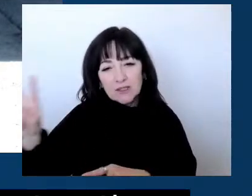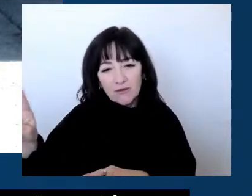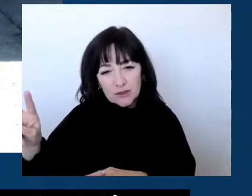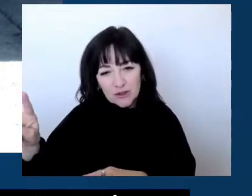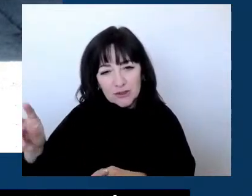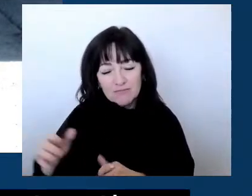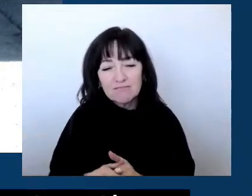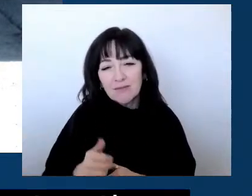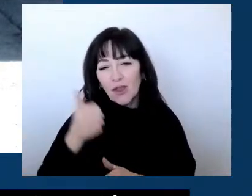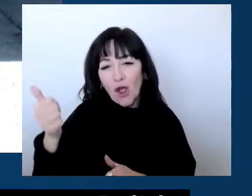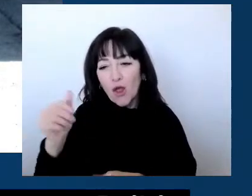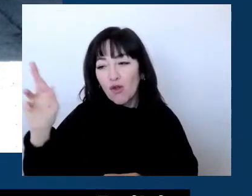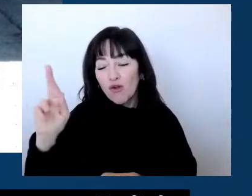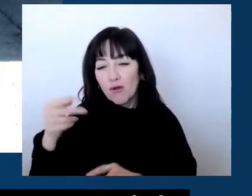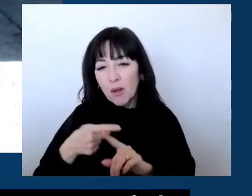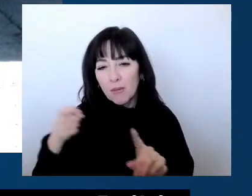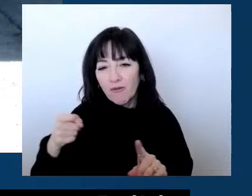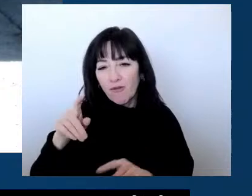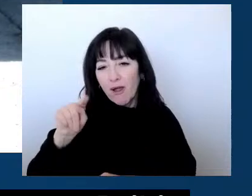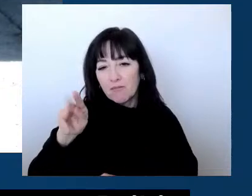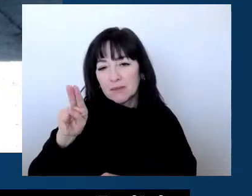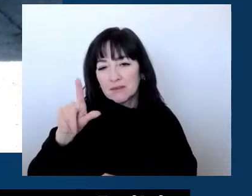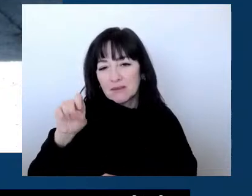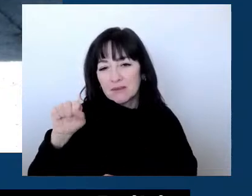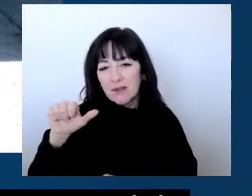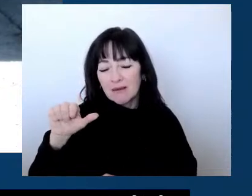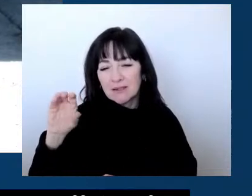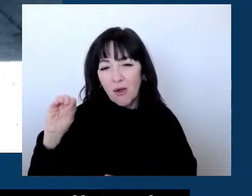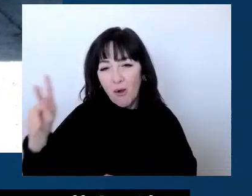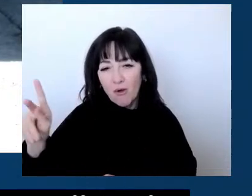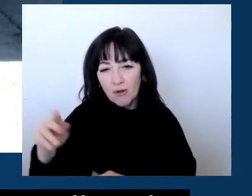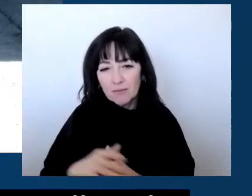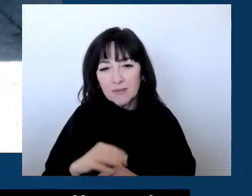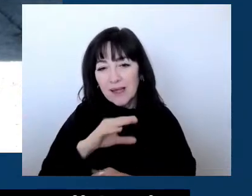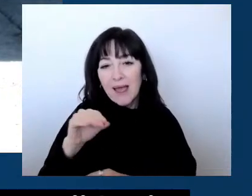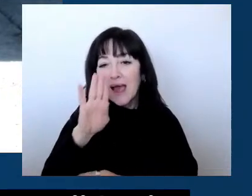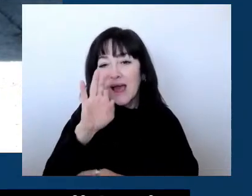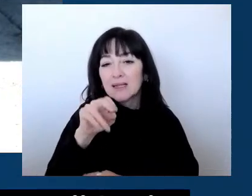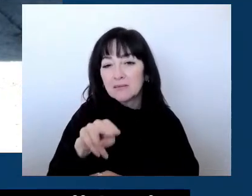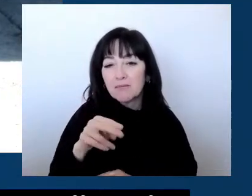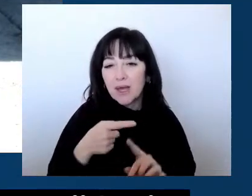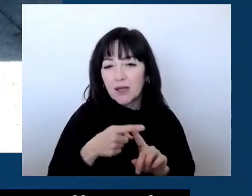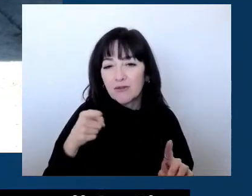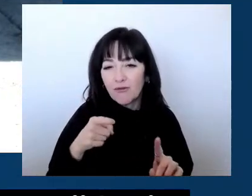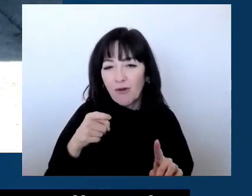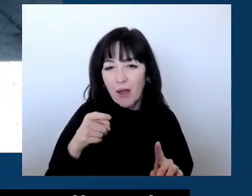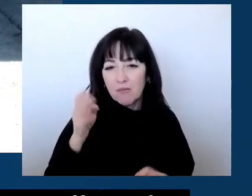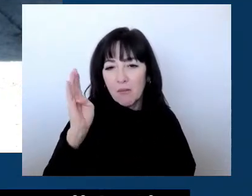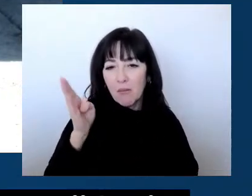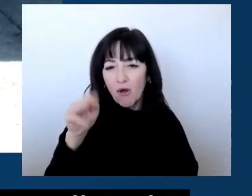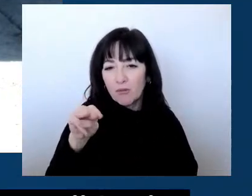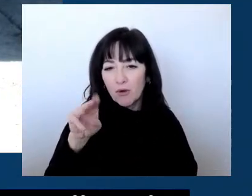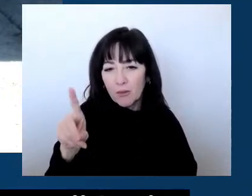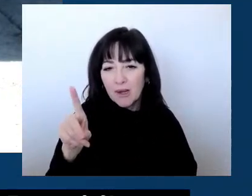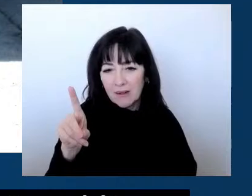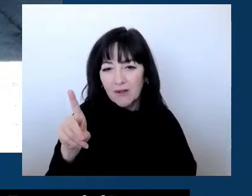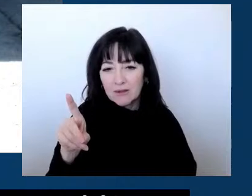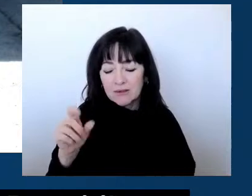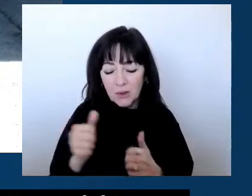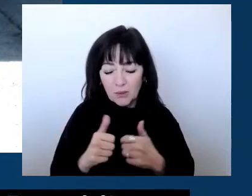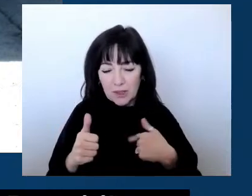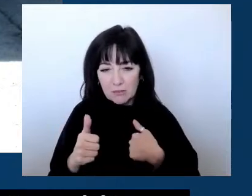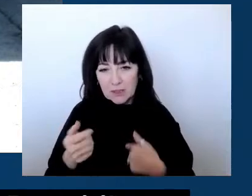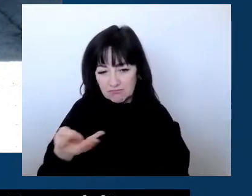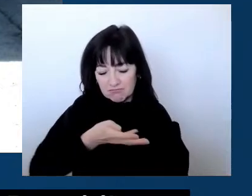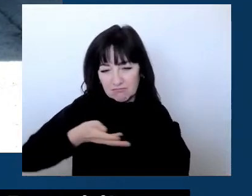Republican from Tulsa, Oklahoma; and Ben Cardin from Baltimore, Maryland. Senior Democrats and Republicans